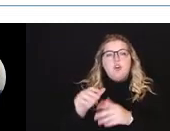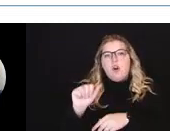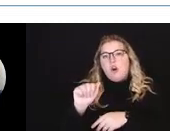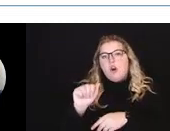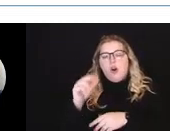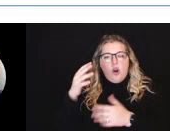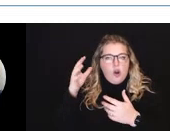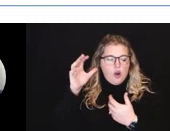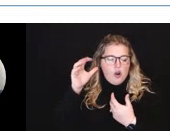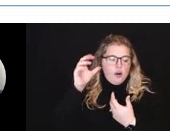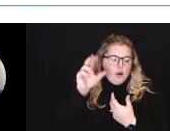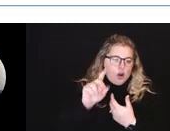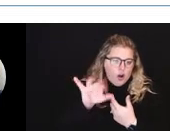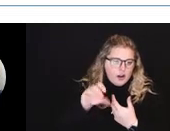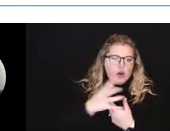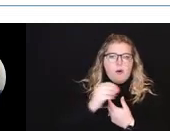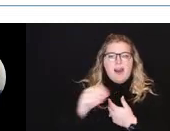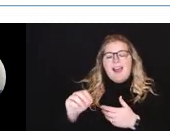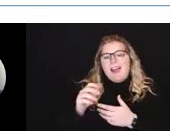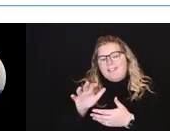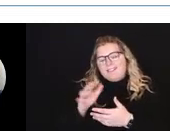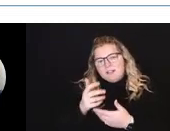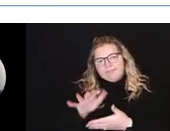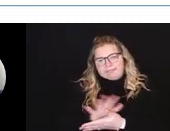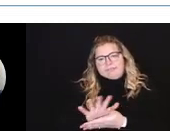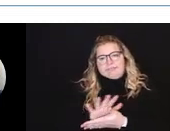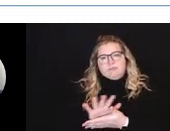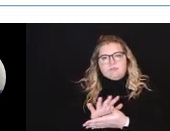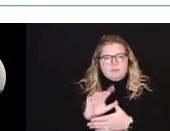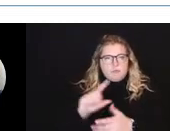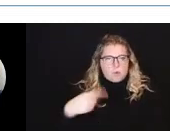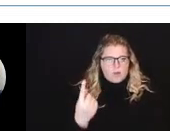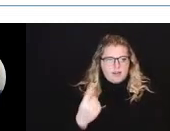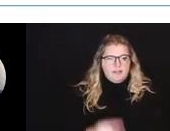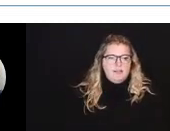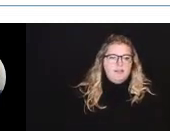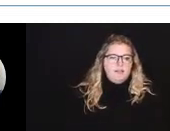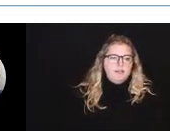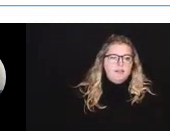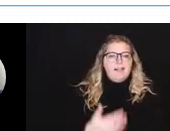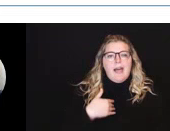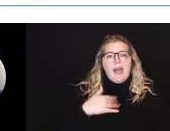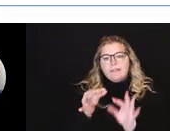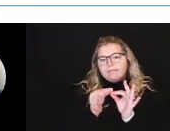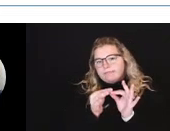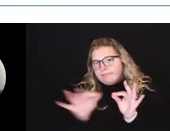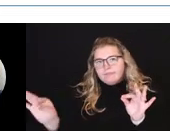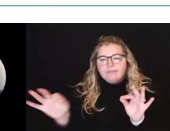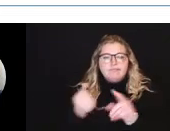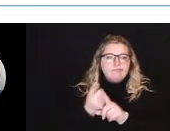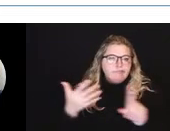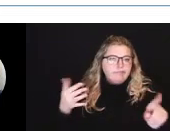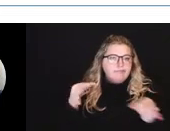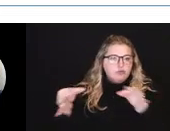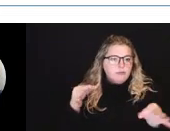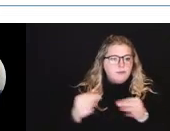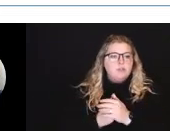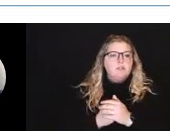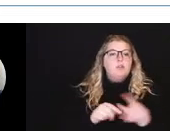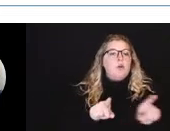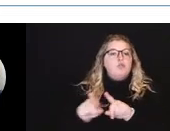and is level single A. For many of these success criteria with lengthier descriptions, there's an abbreviated part